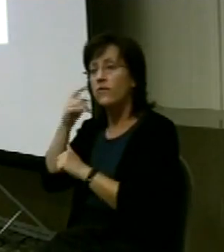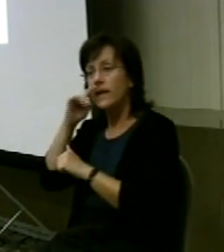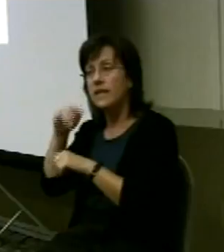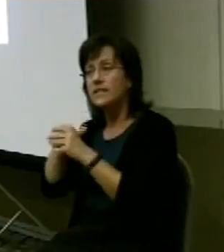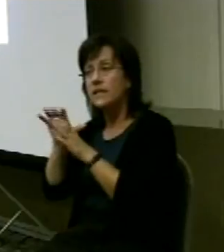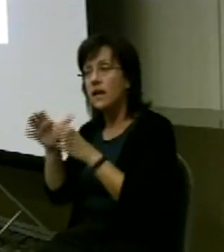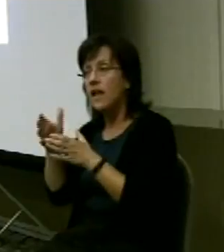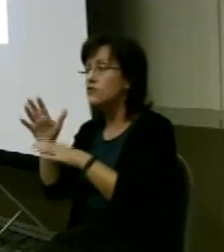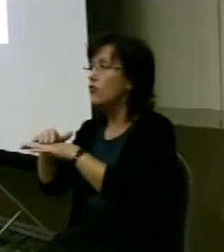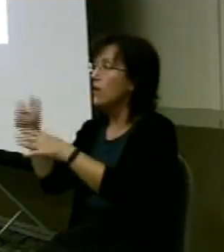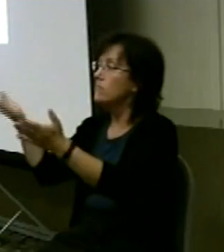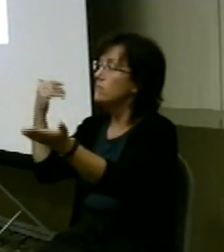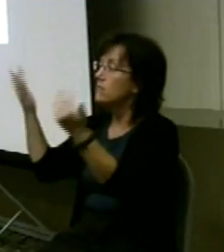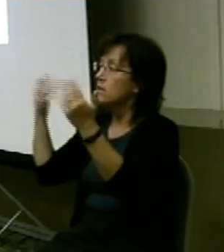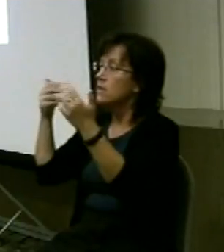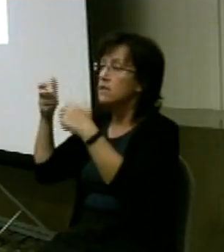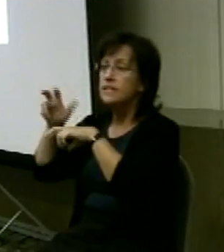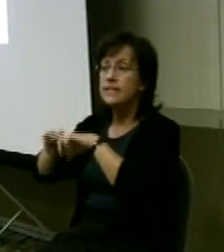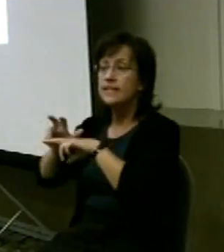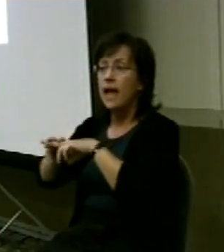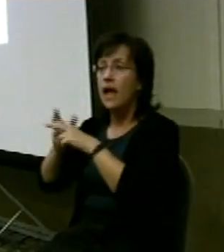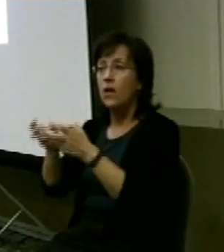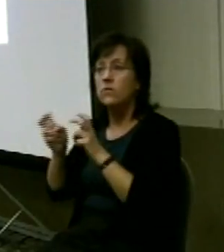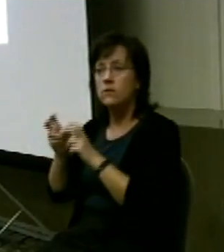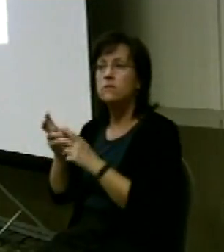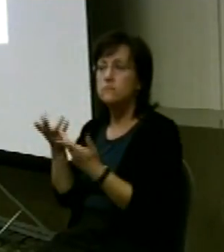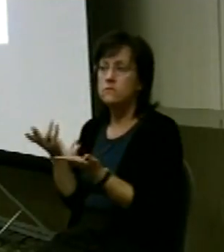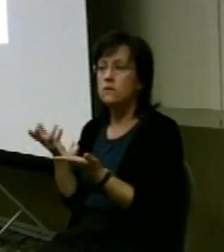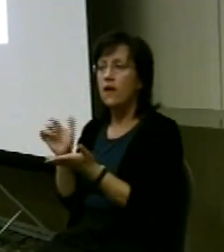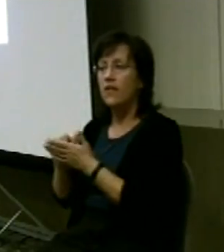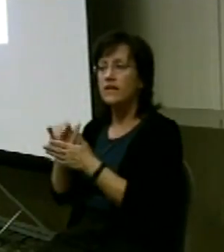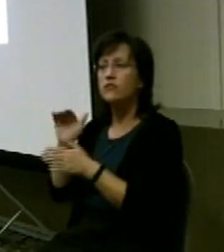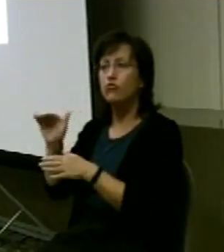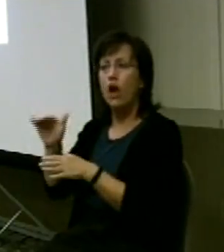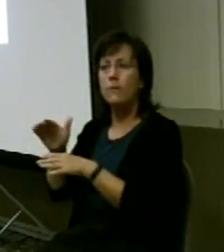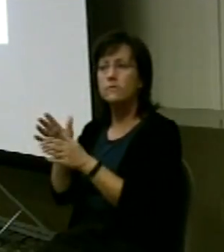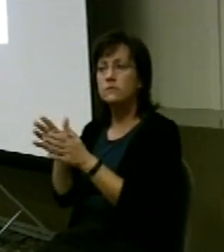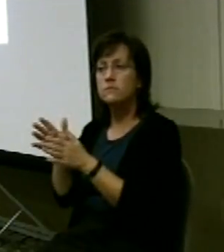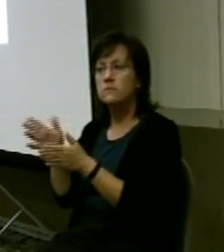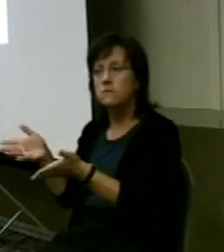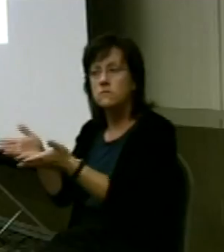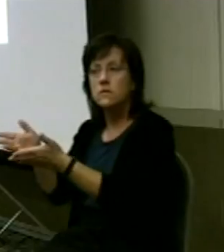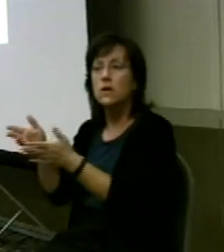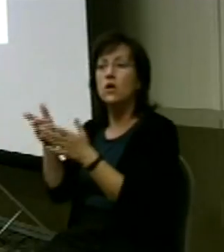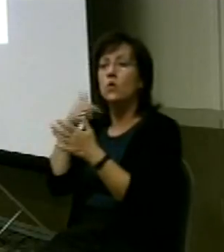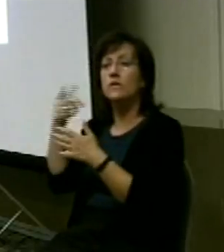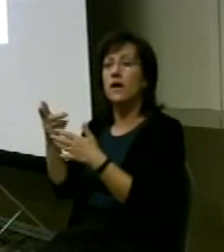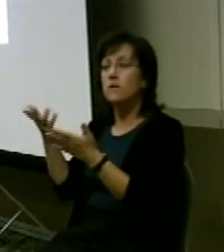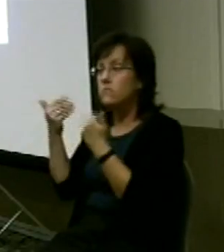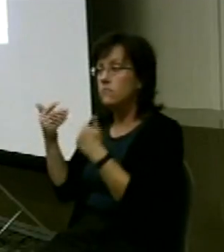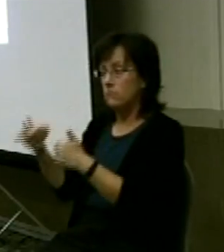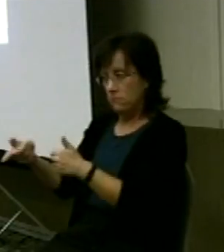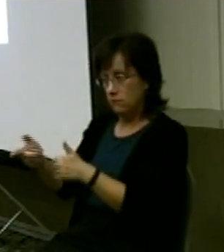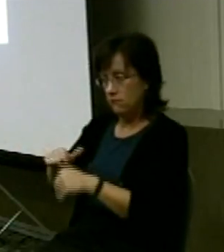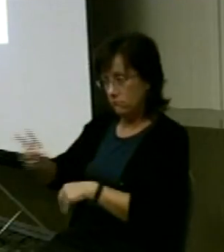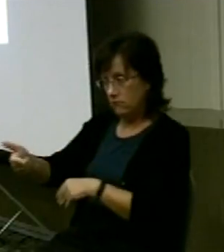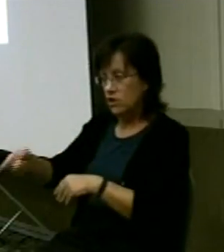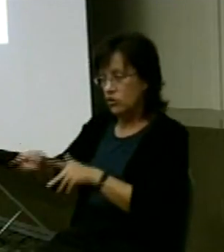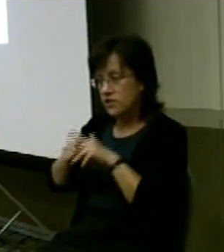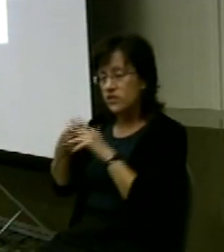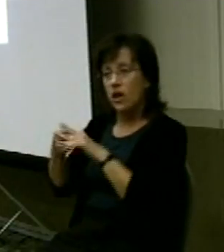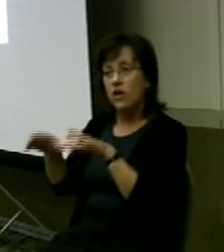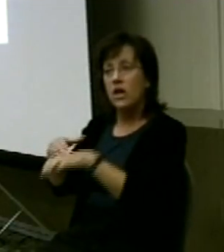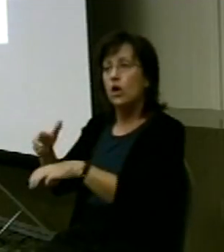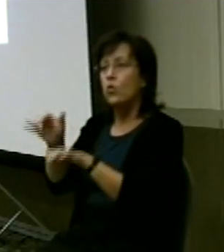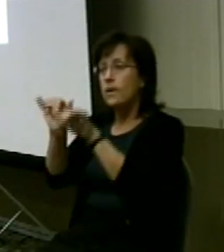down, you know, as a group, so that's a problem. You know, yeah, we can tell the kids to initiate an activity. We actually measured on the side